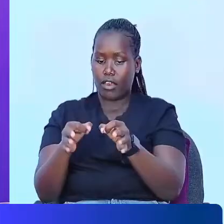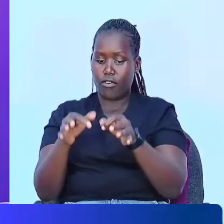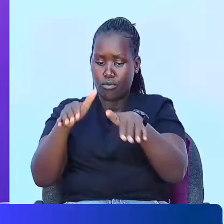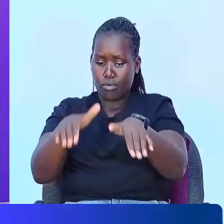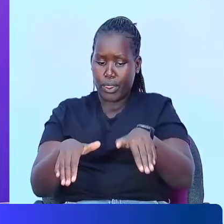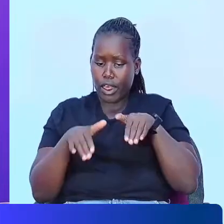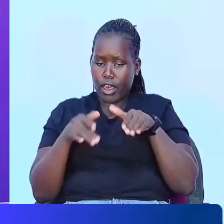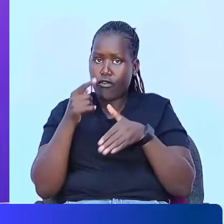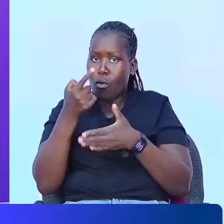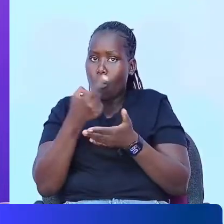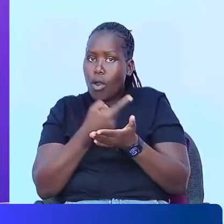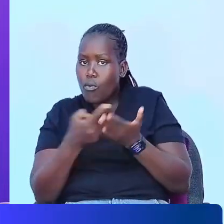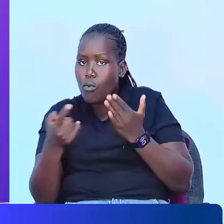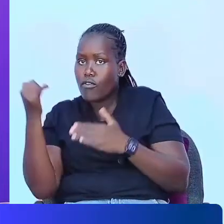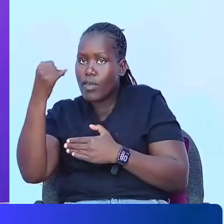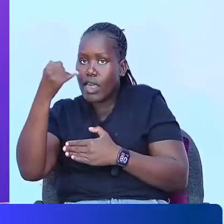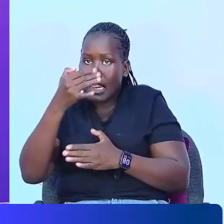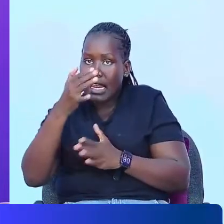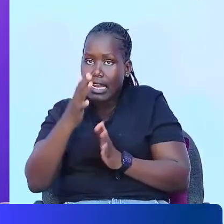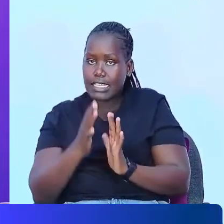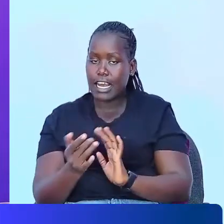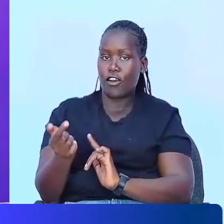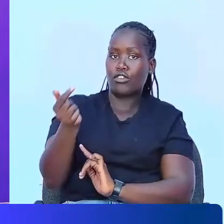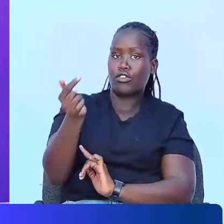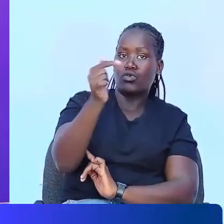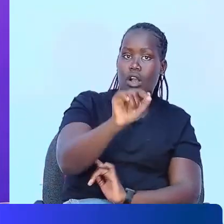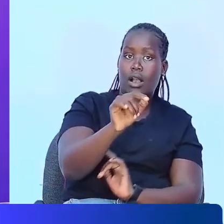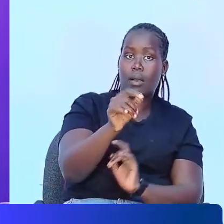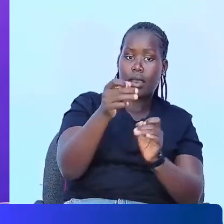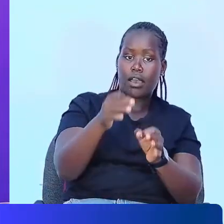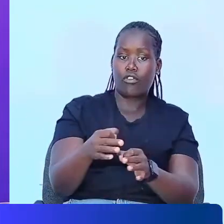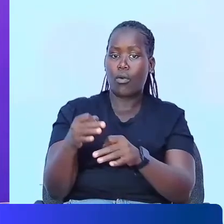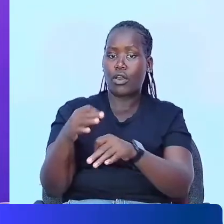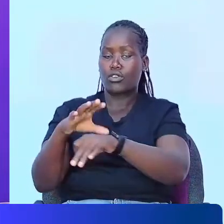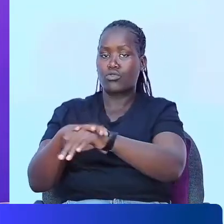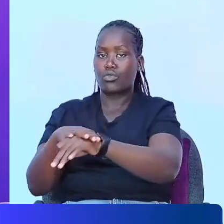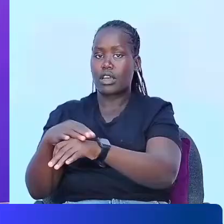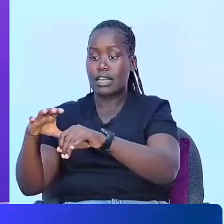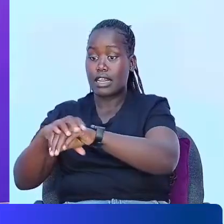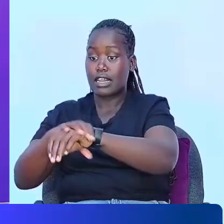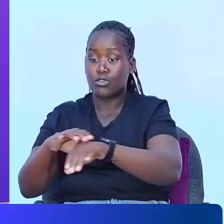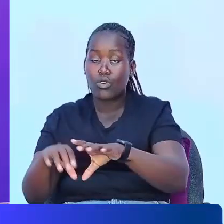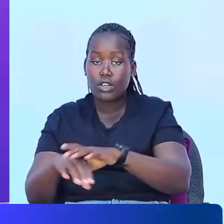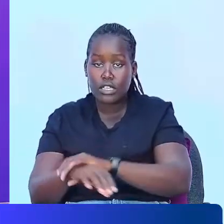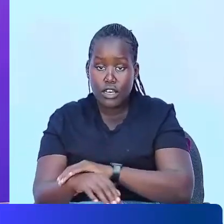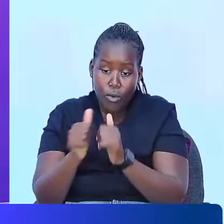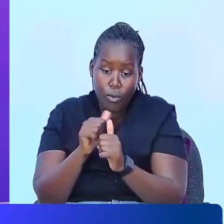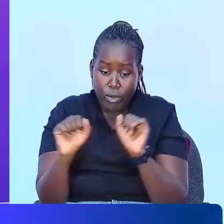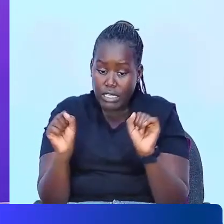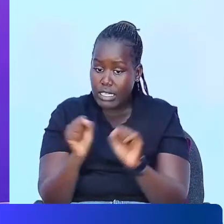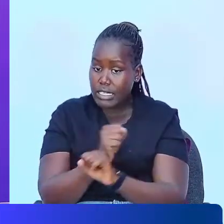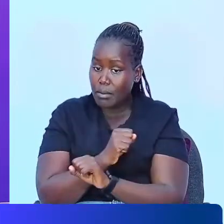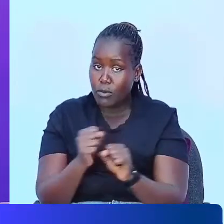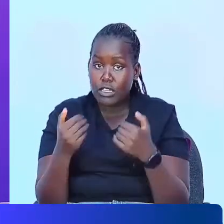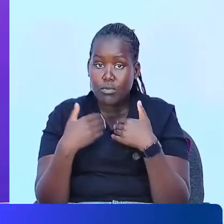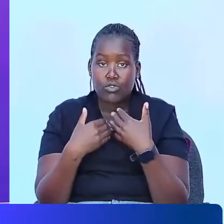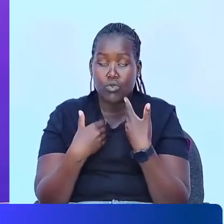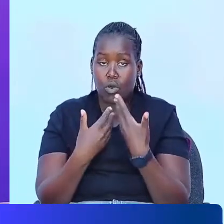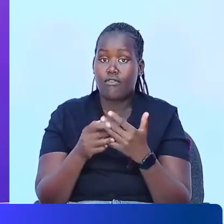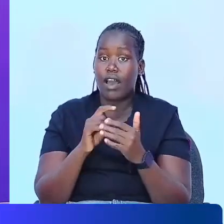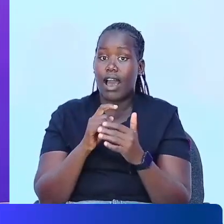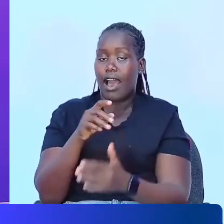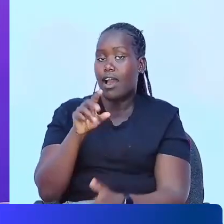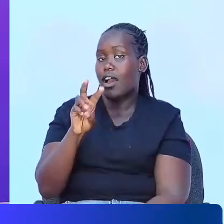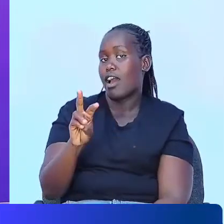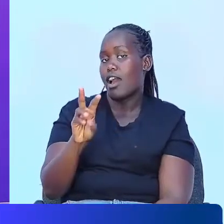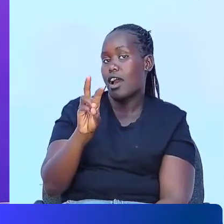week for the designer to come, and if you're going to buy socks that you cannot have a warrant on, which one would